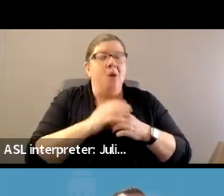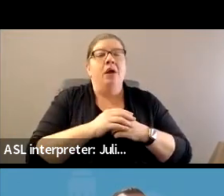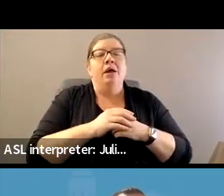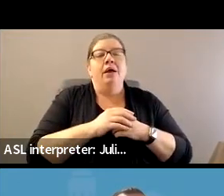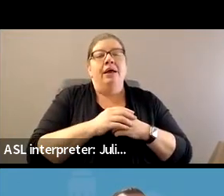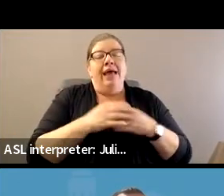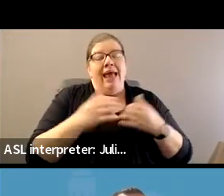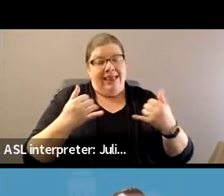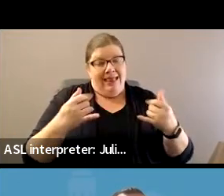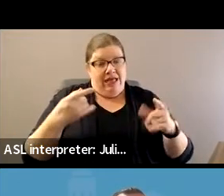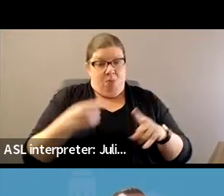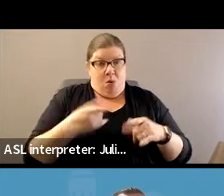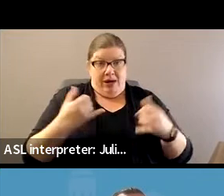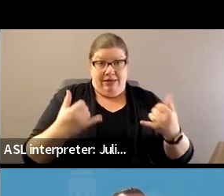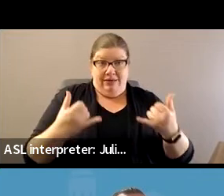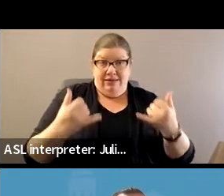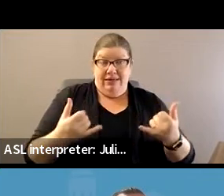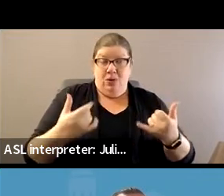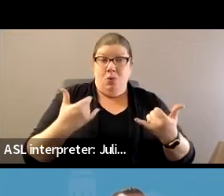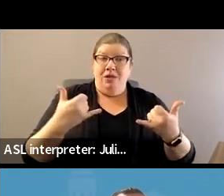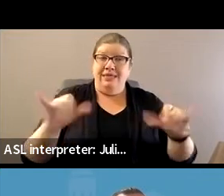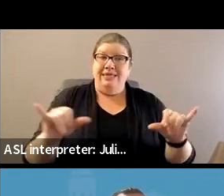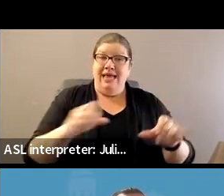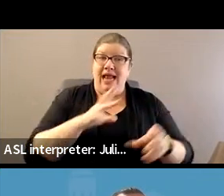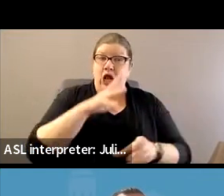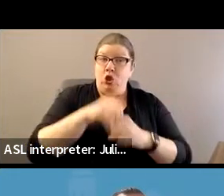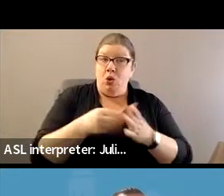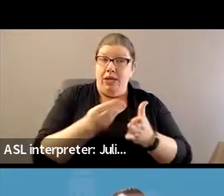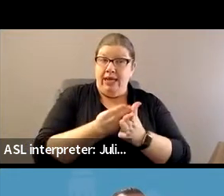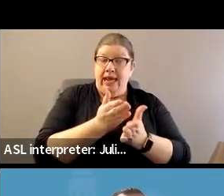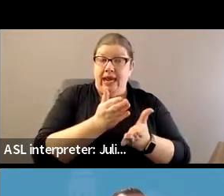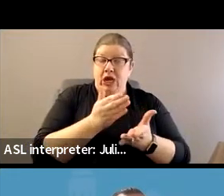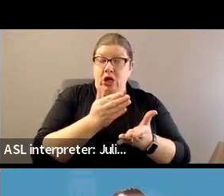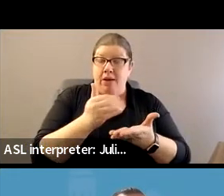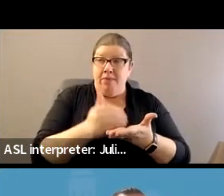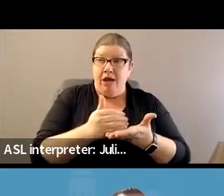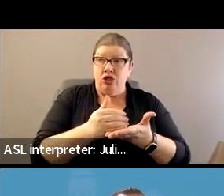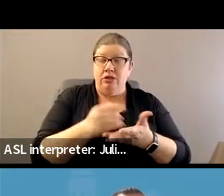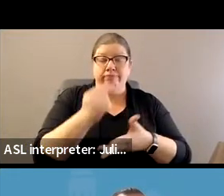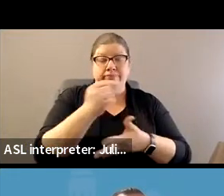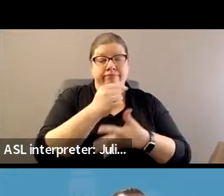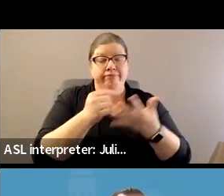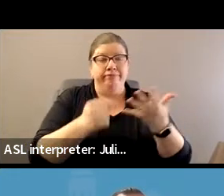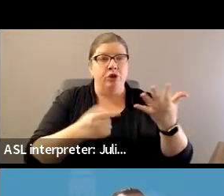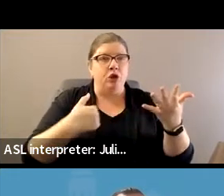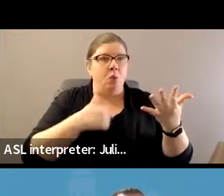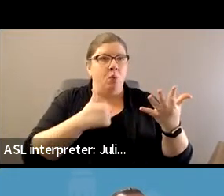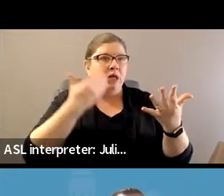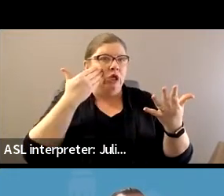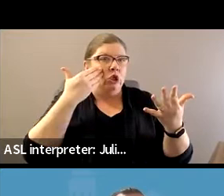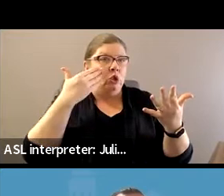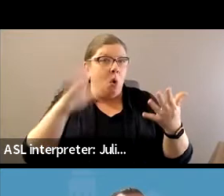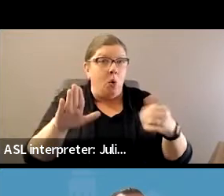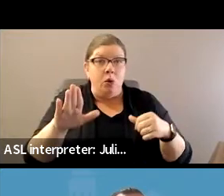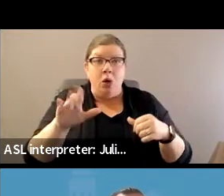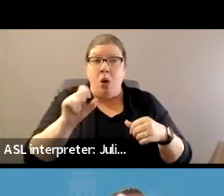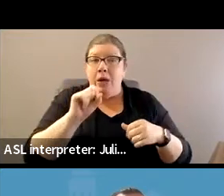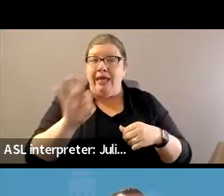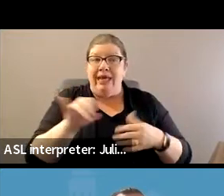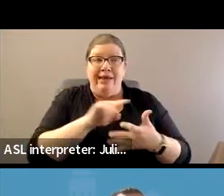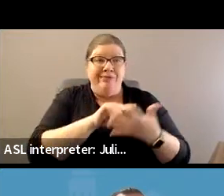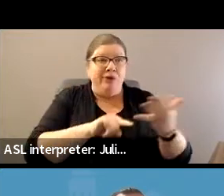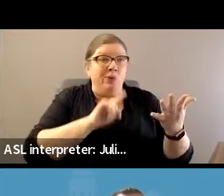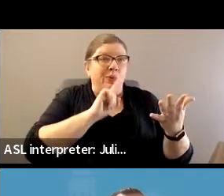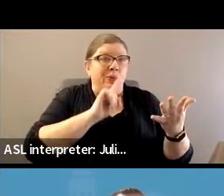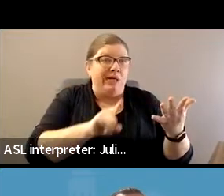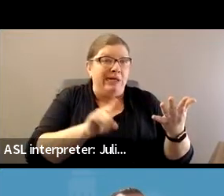At this point in time, we are still including in our budget some of the things that we don't know if they're going to be real or not.